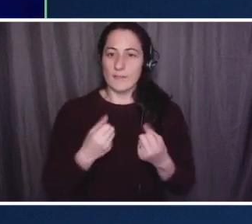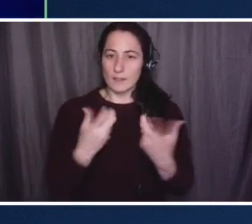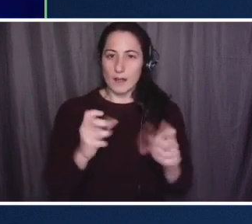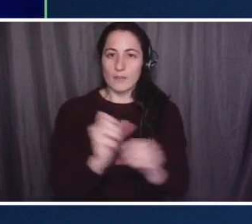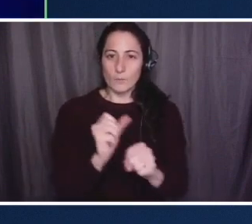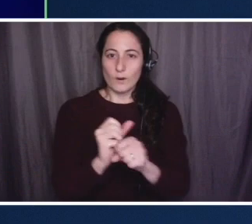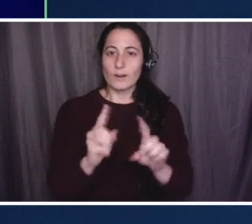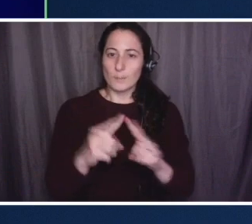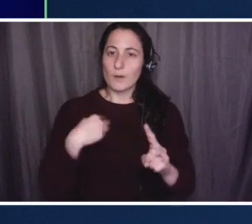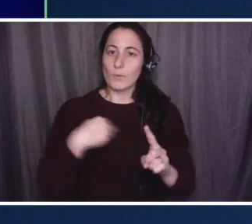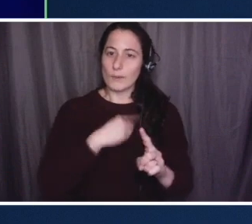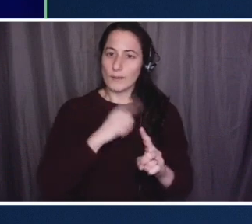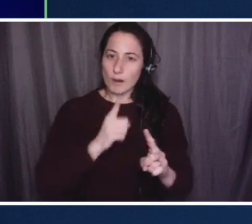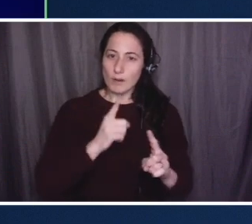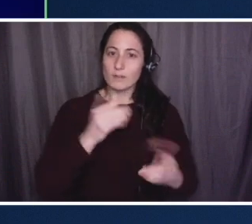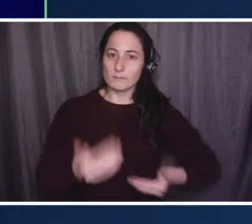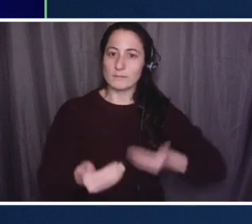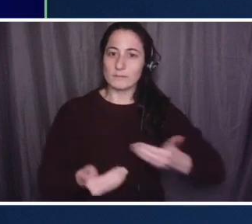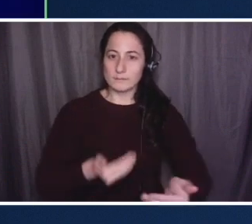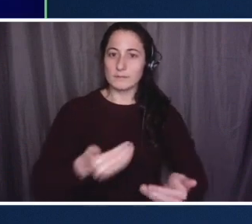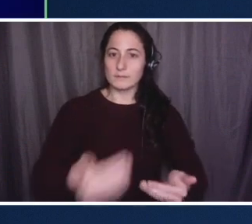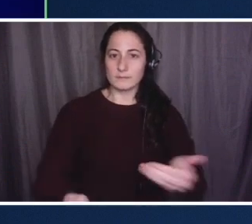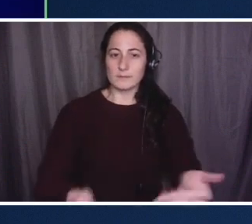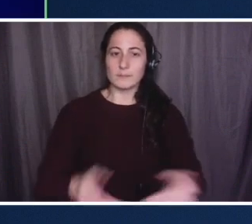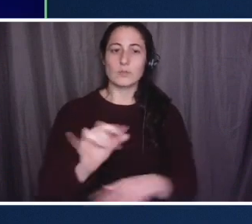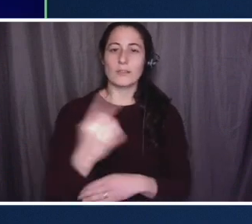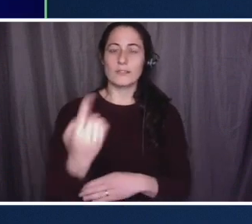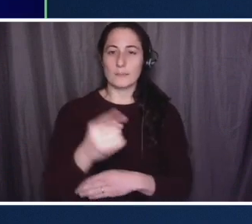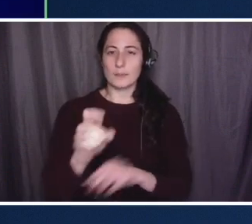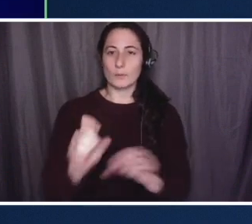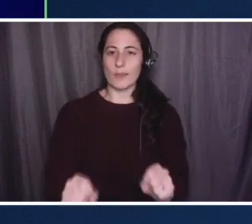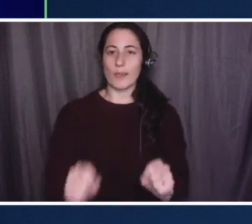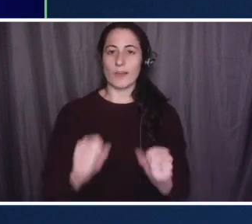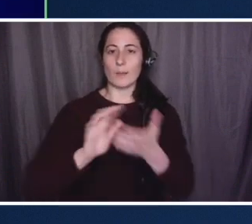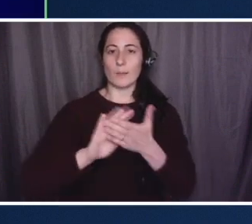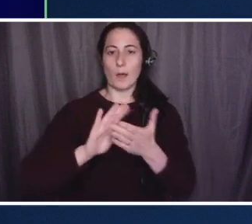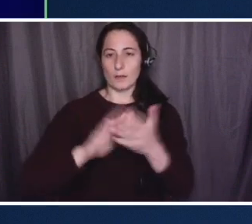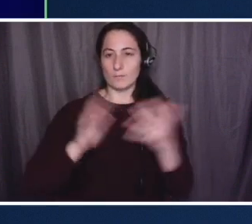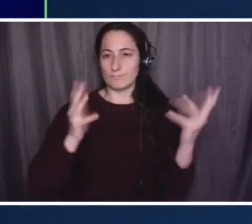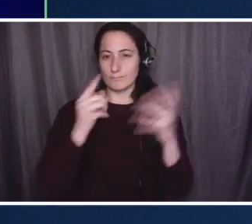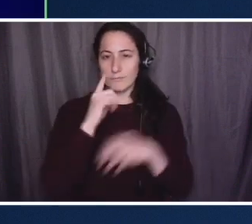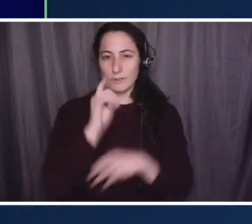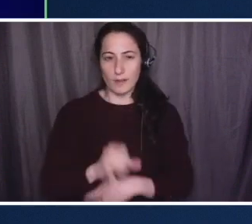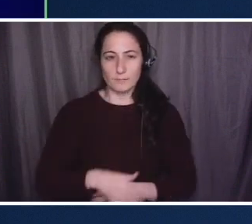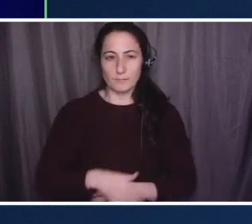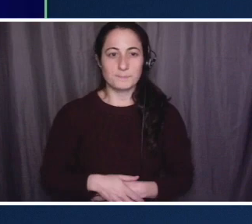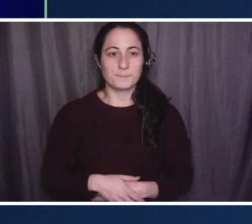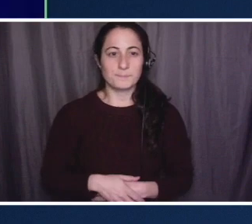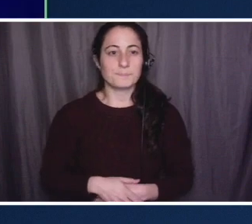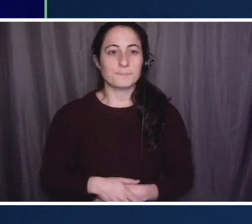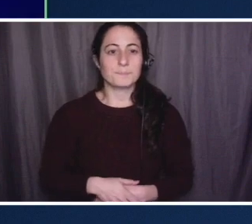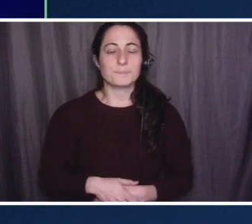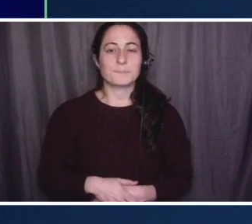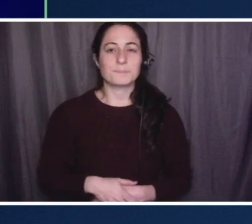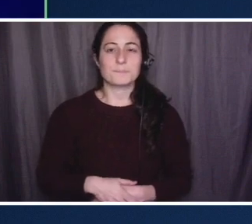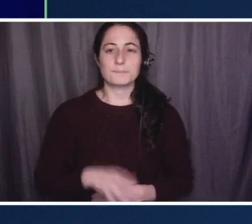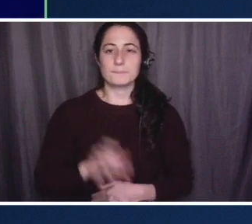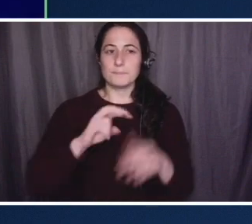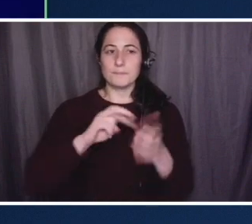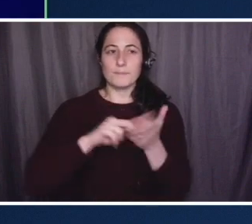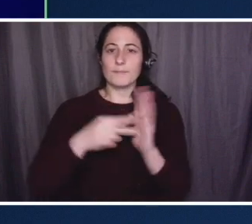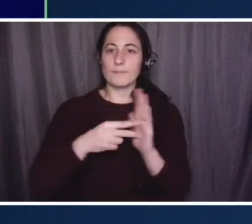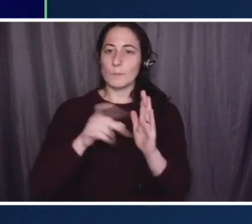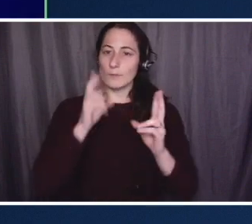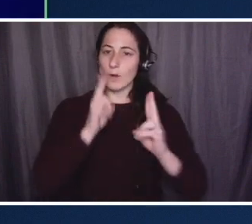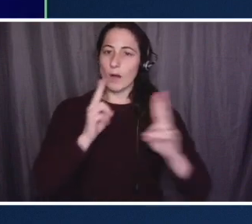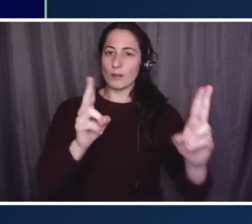I think that's something we should applaud. And I think for me, that means honoring that lived experience of local actors,